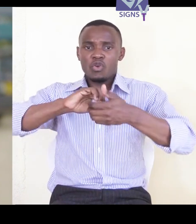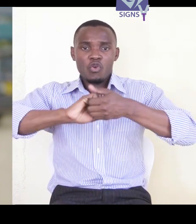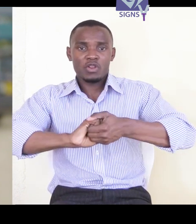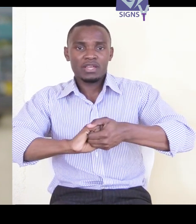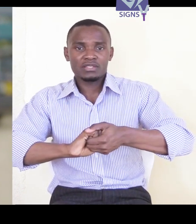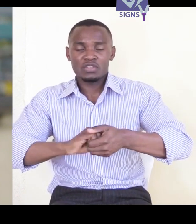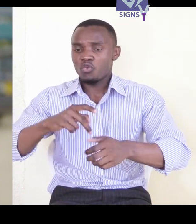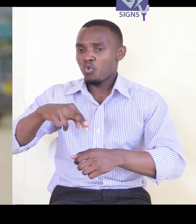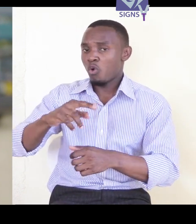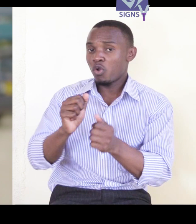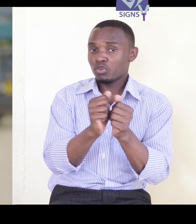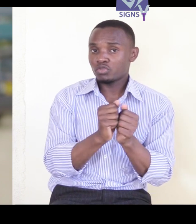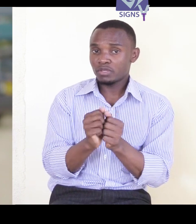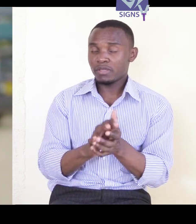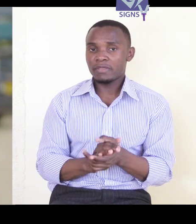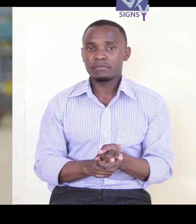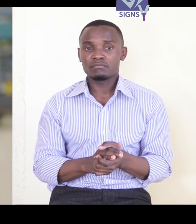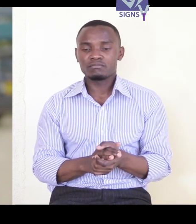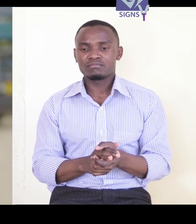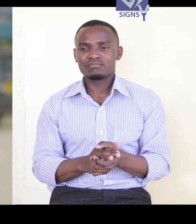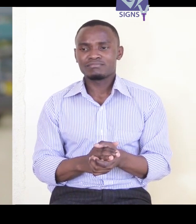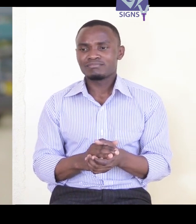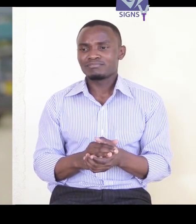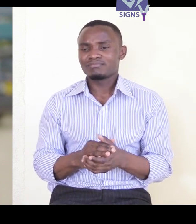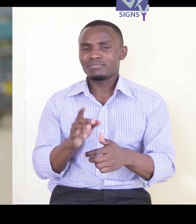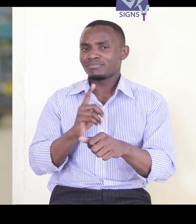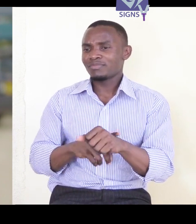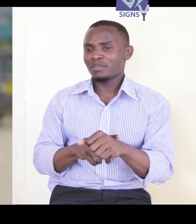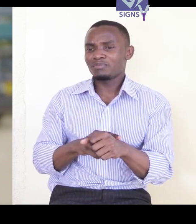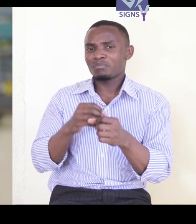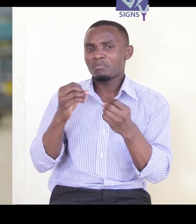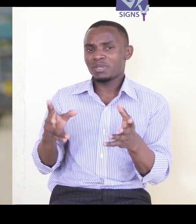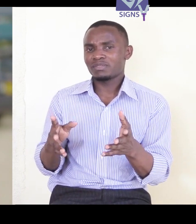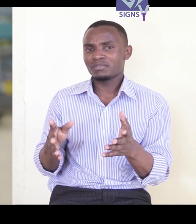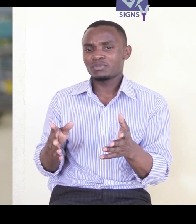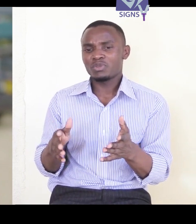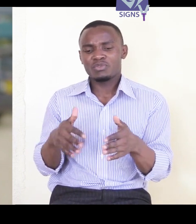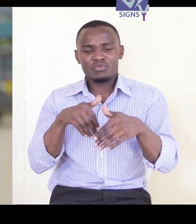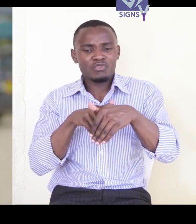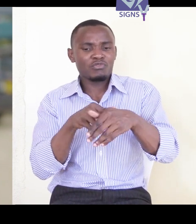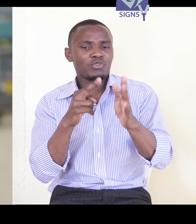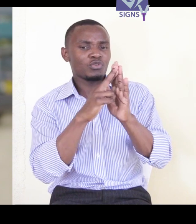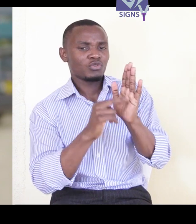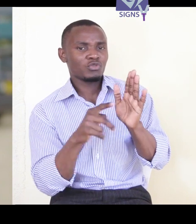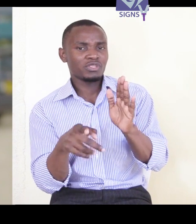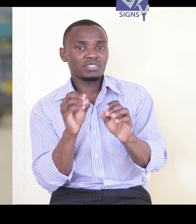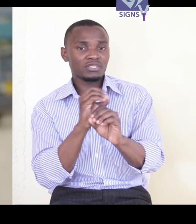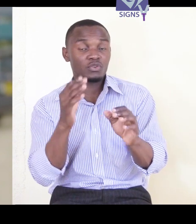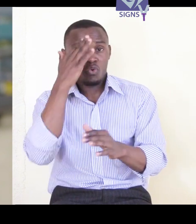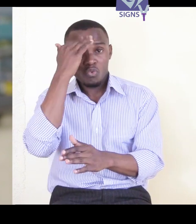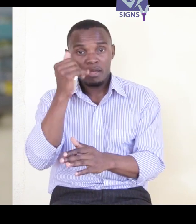other's hands and walk together. Many a times we don't observe that rule, we people who are visually